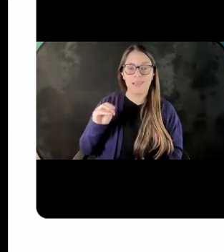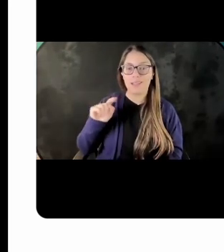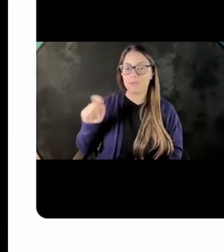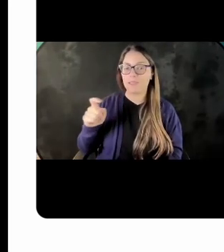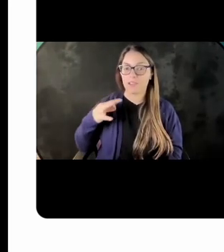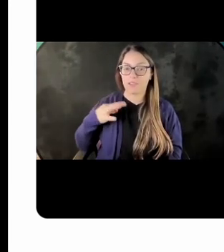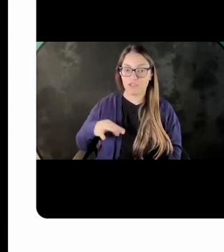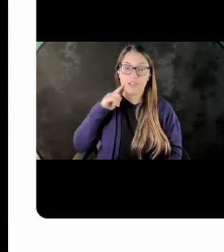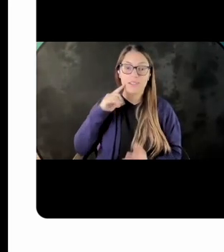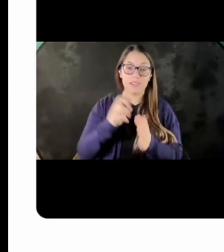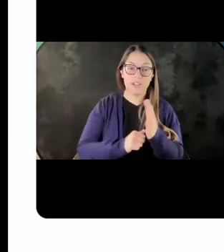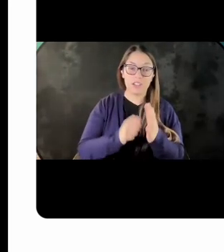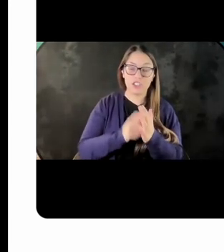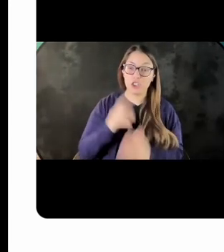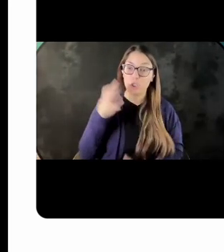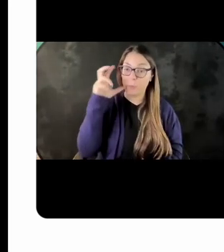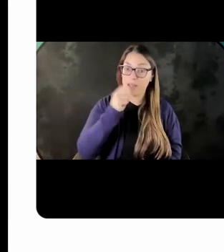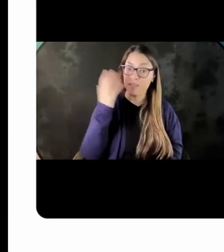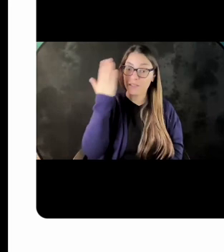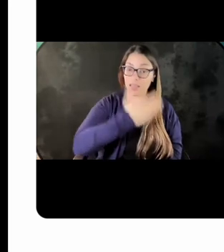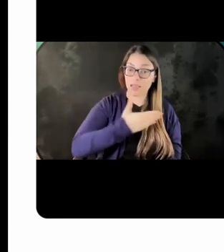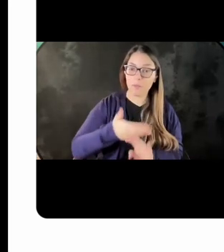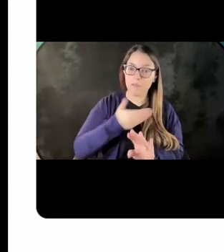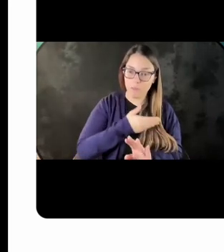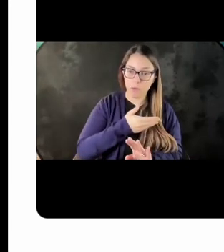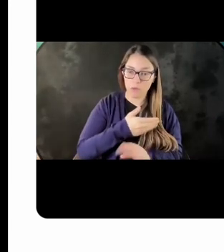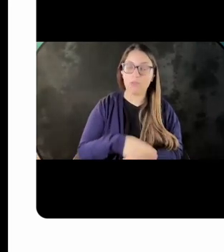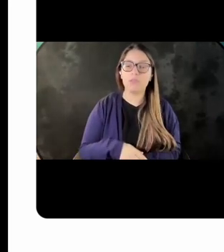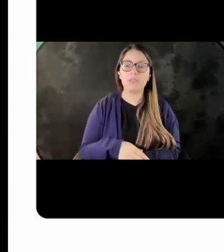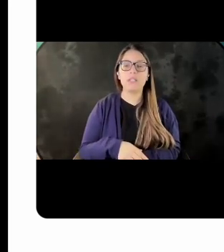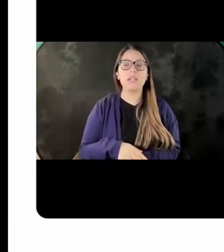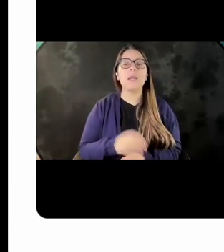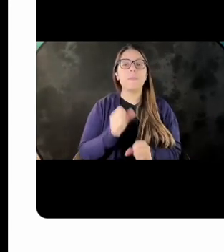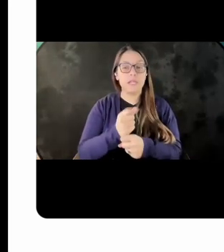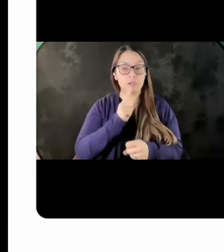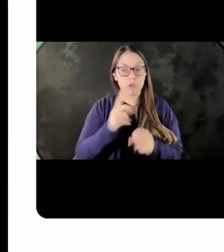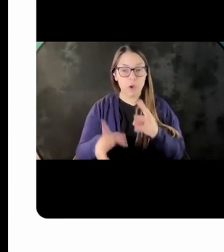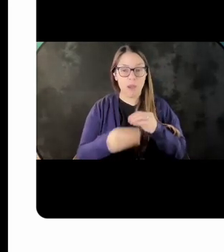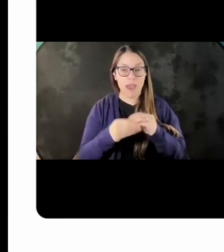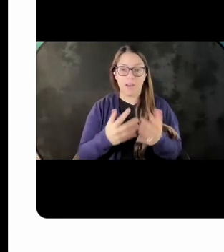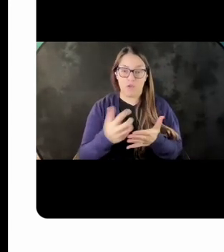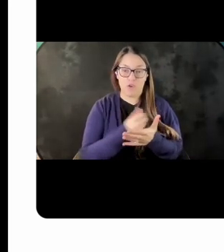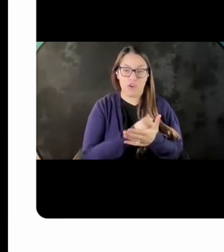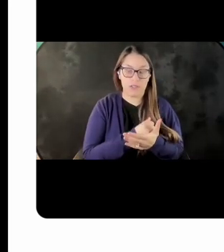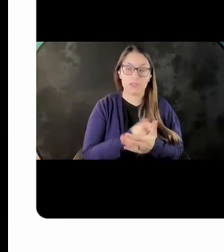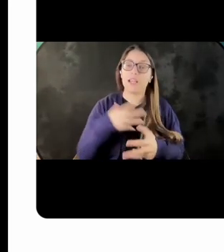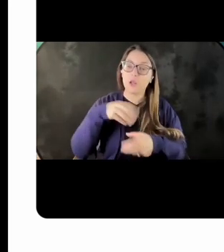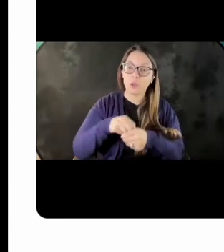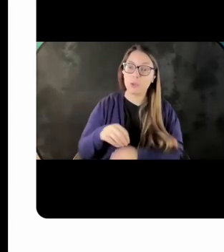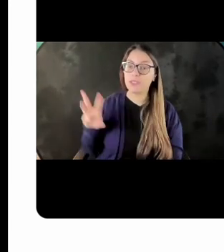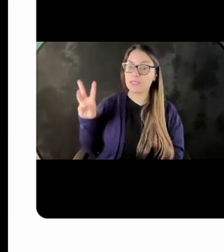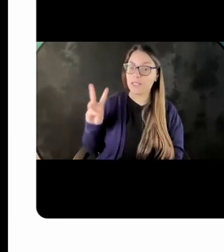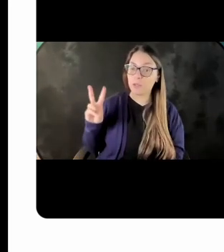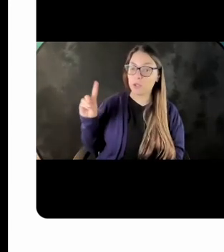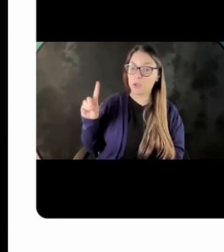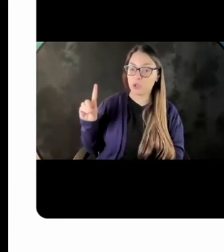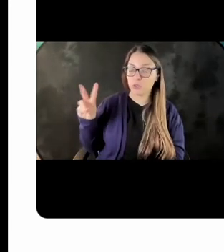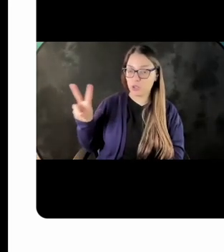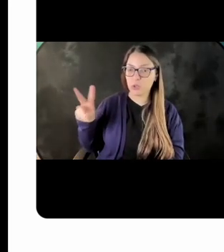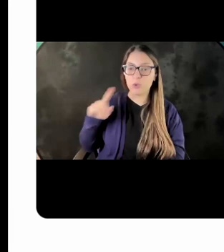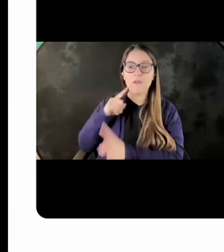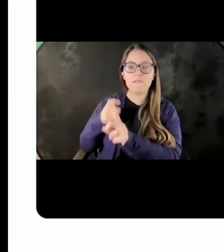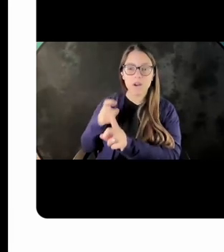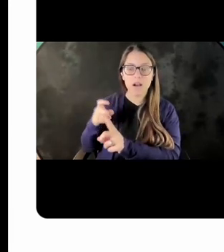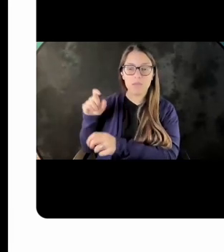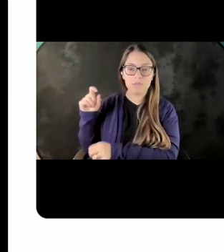time want to ensure that your earnings, and when I talk about the earnings, I'm saying the W-2 earnings from an employer, but also